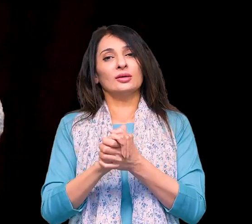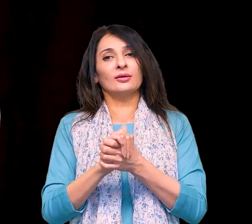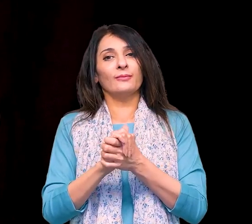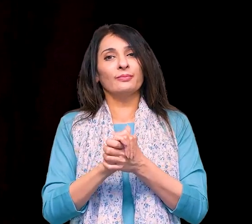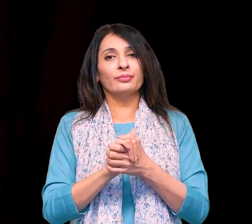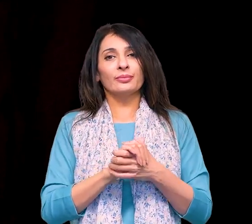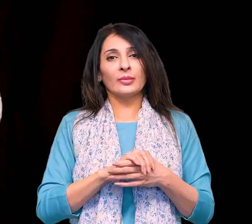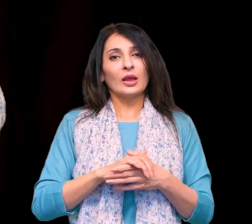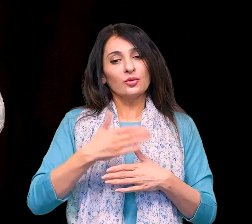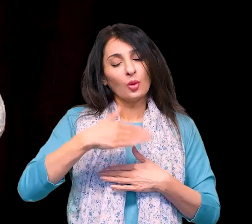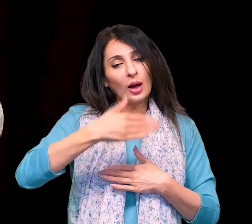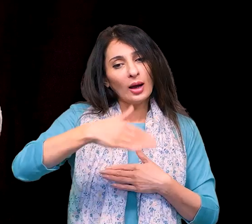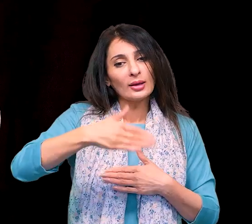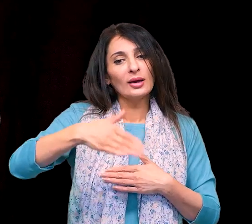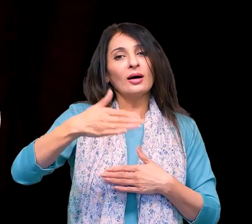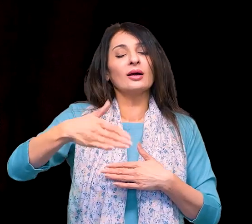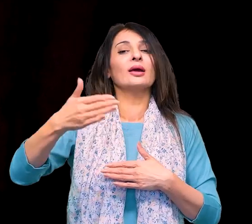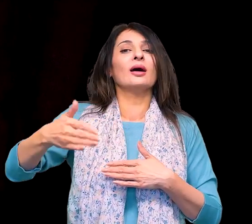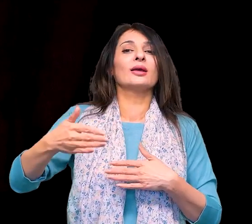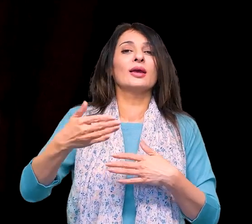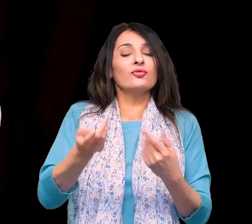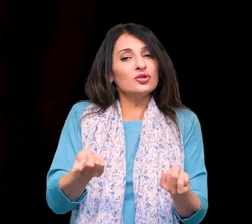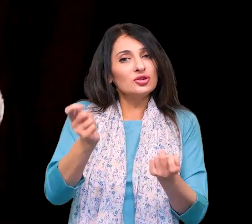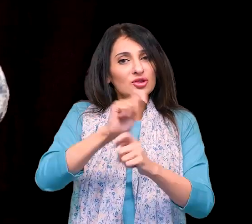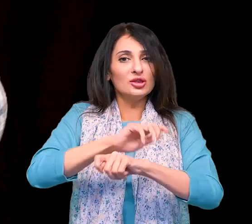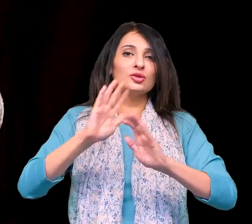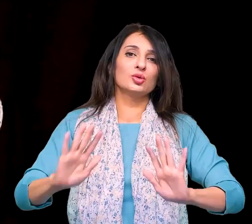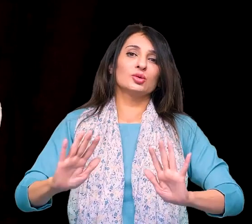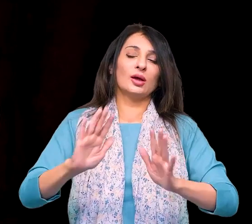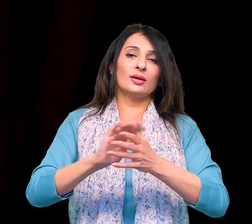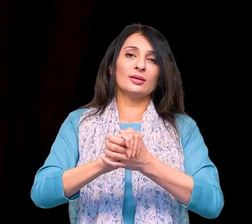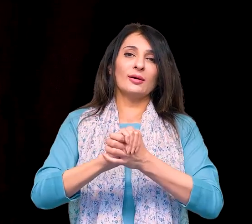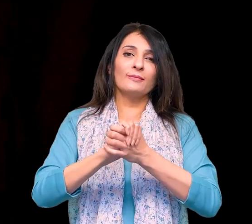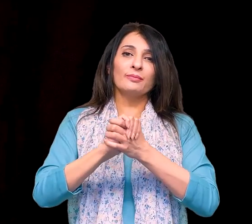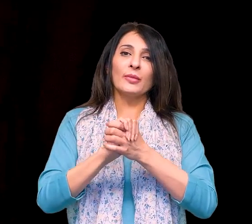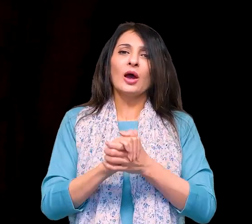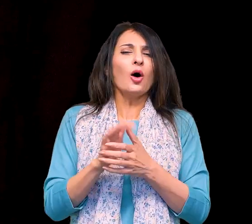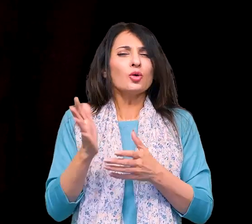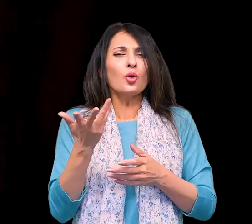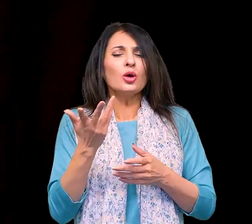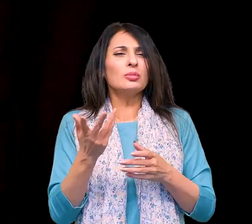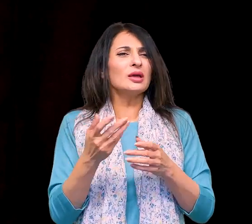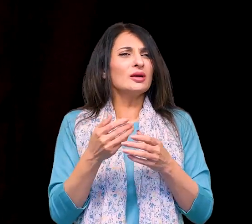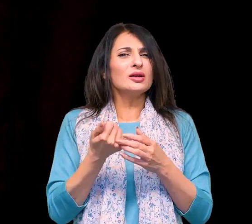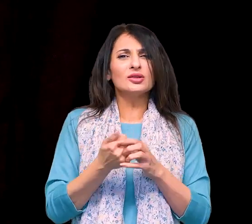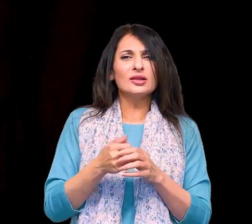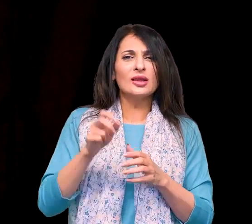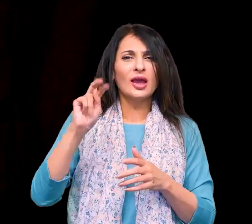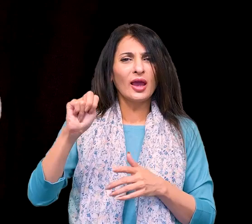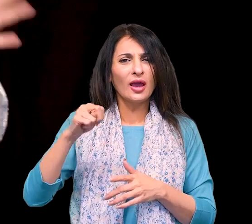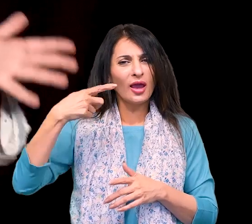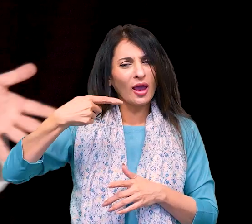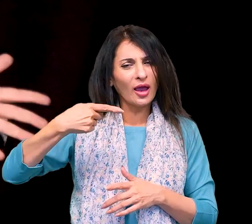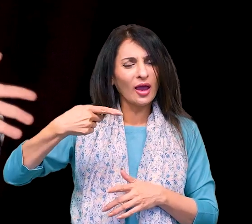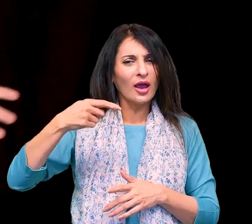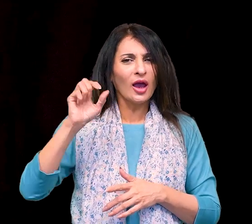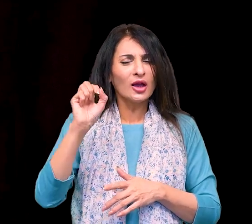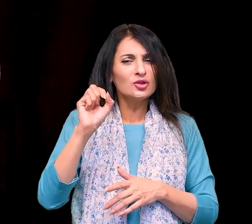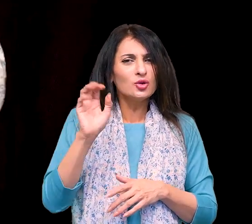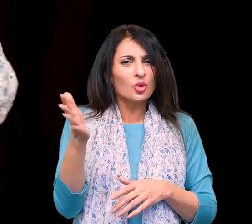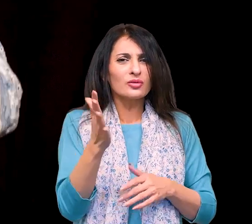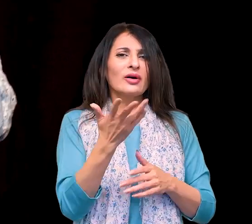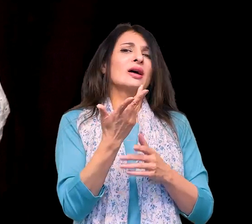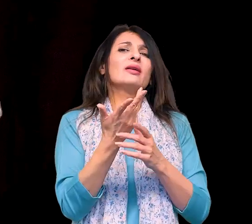doesn't necessarily lead to generational changes. So, I talk about this to the government, NGOs on my platform all the